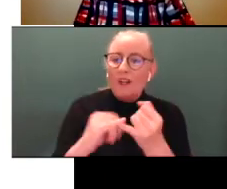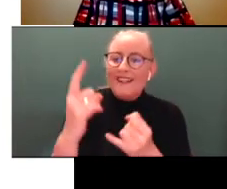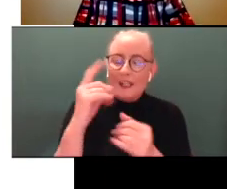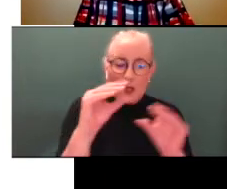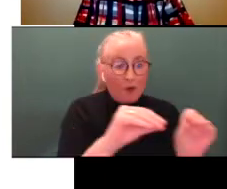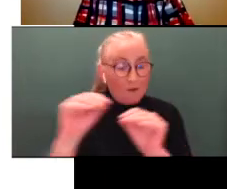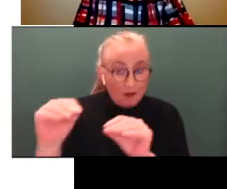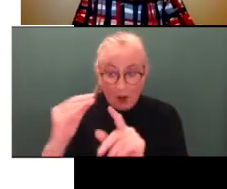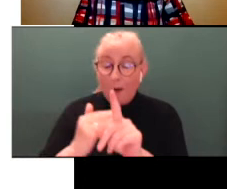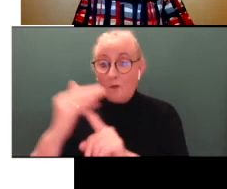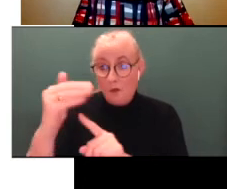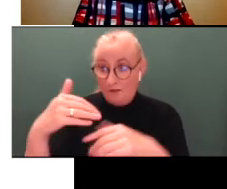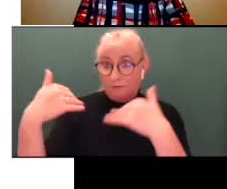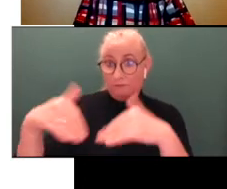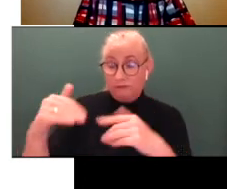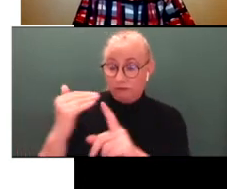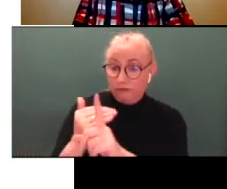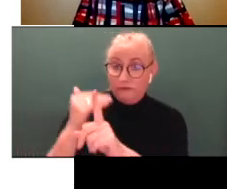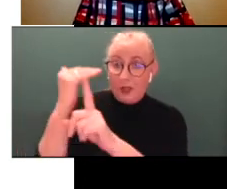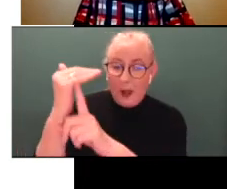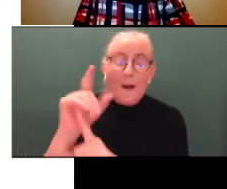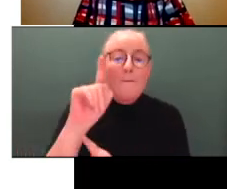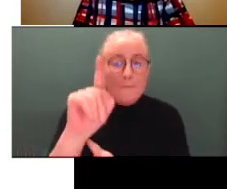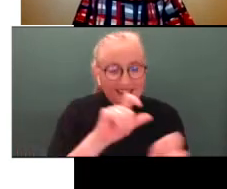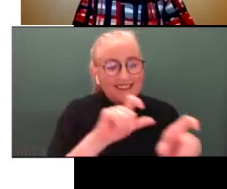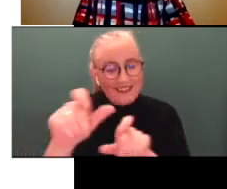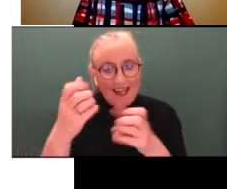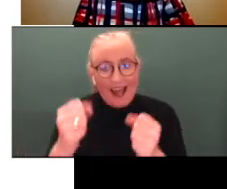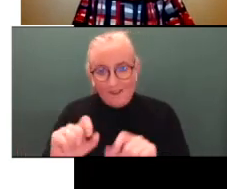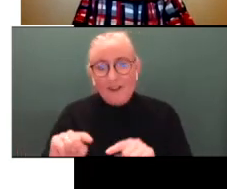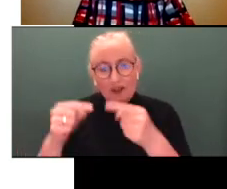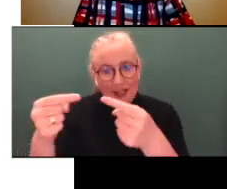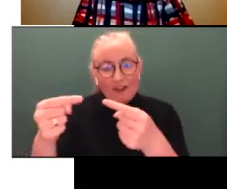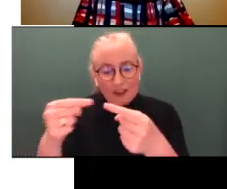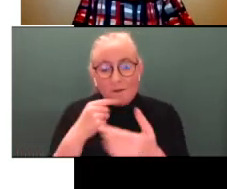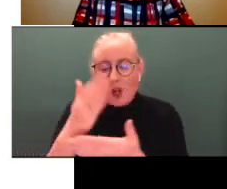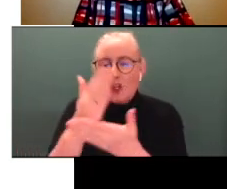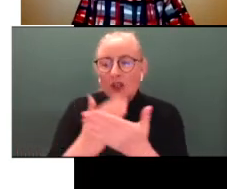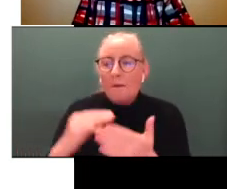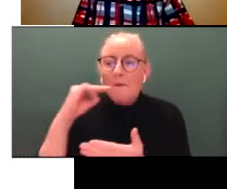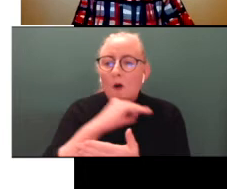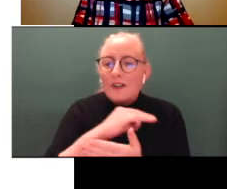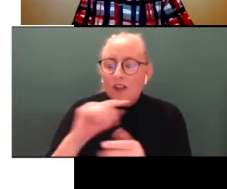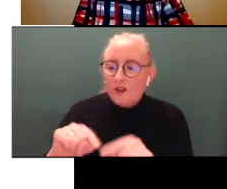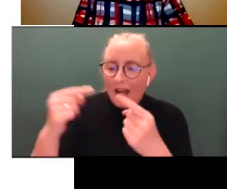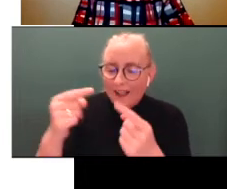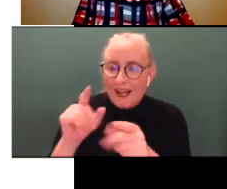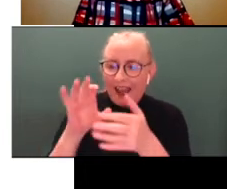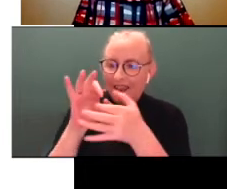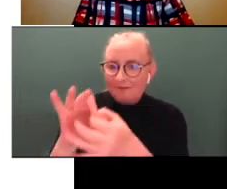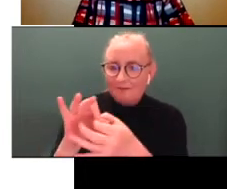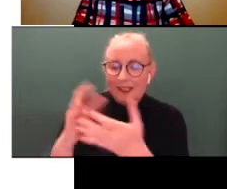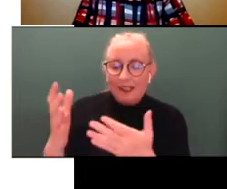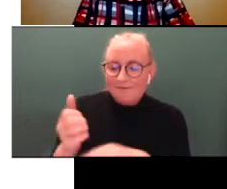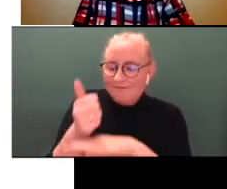improved significantly, but challenges do remain. And some of the key challenges are related to